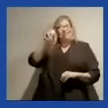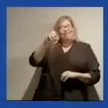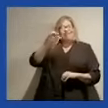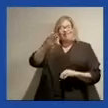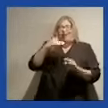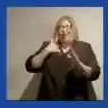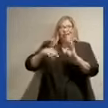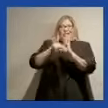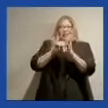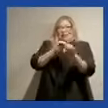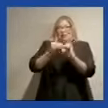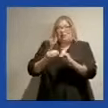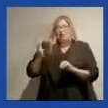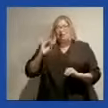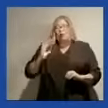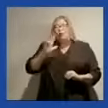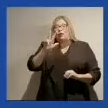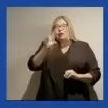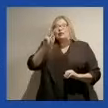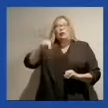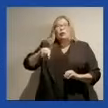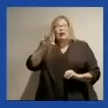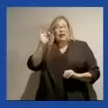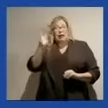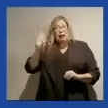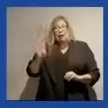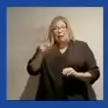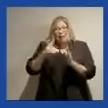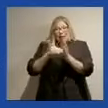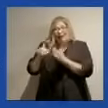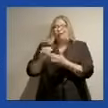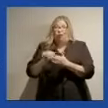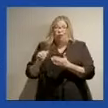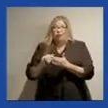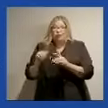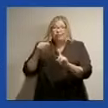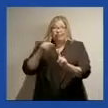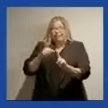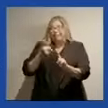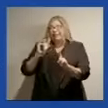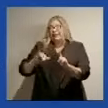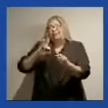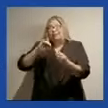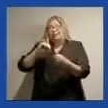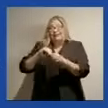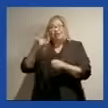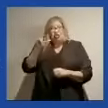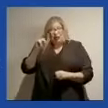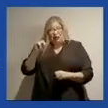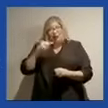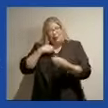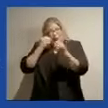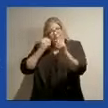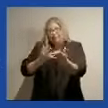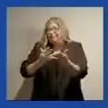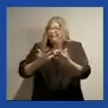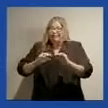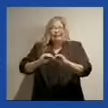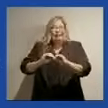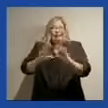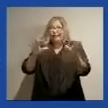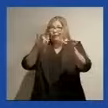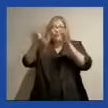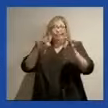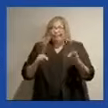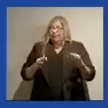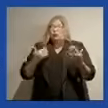we put forward, $37.9 billion problem statement in January. We were very clear that there was a